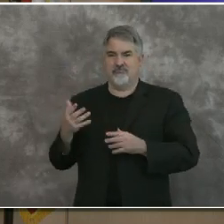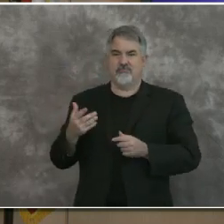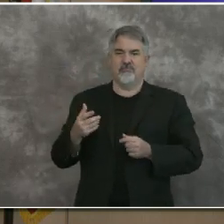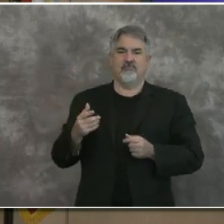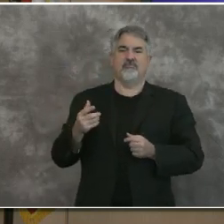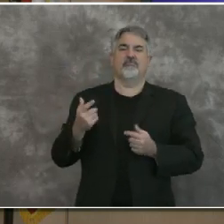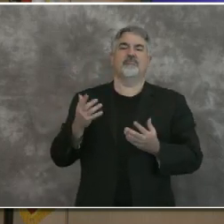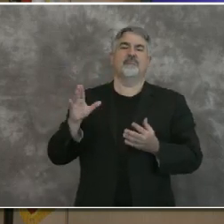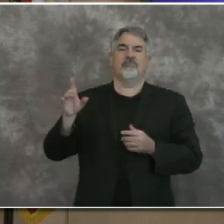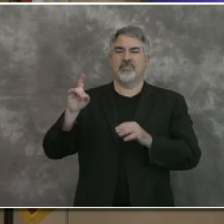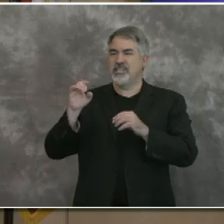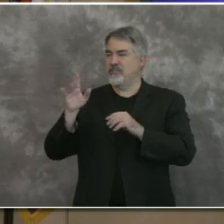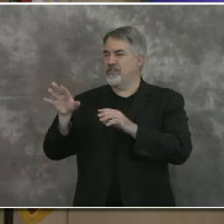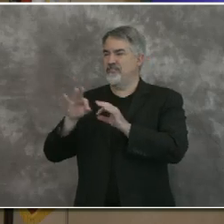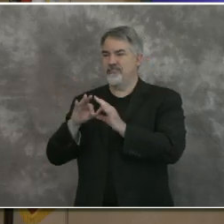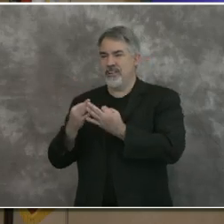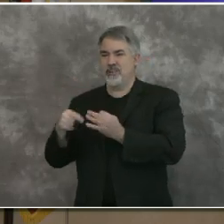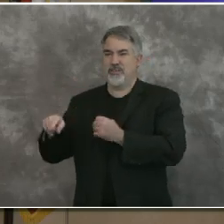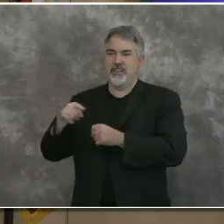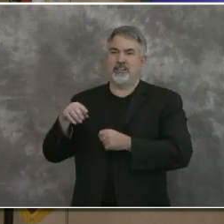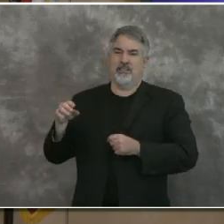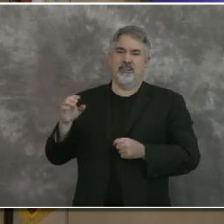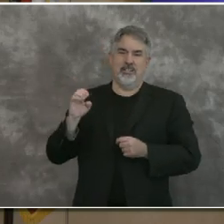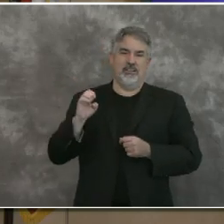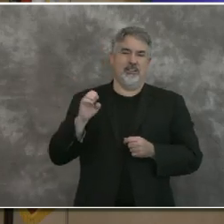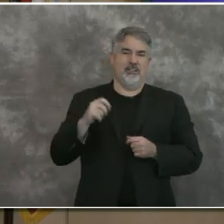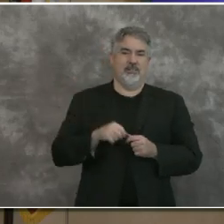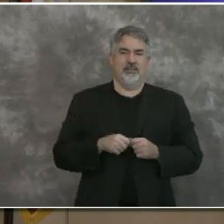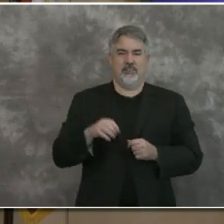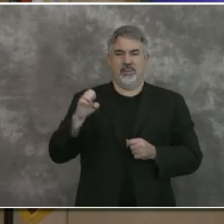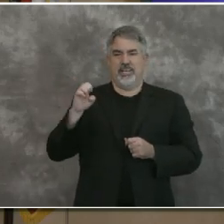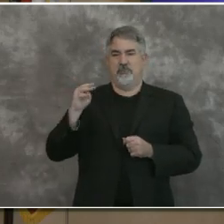there and all the staff at MTS, we send our deepest condolences